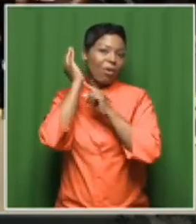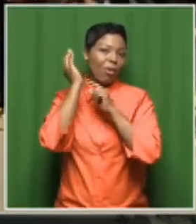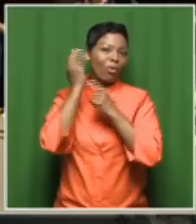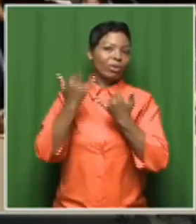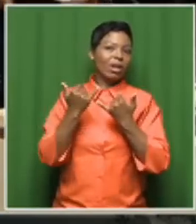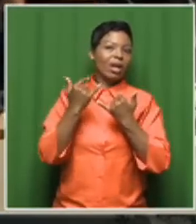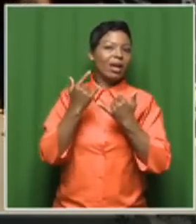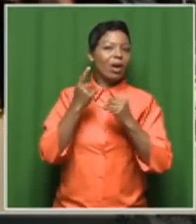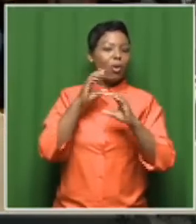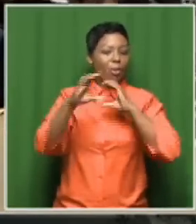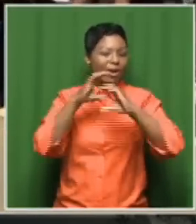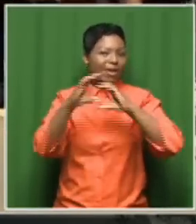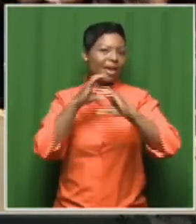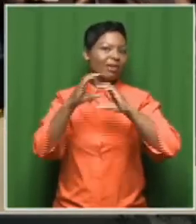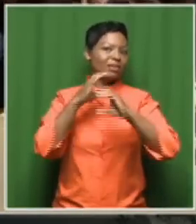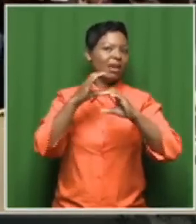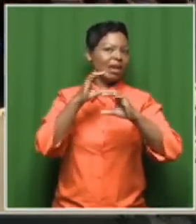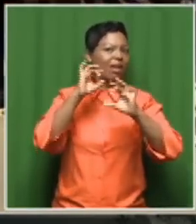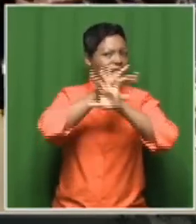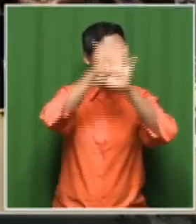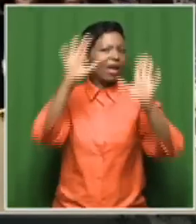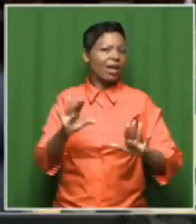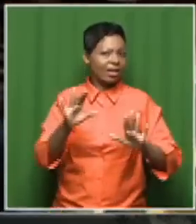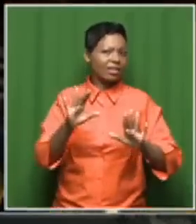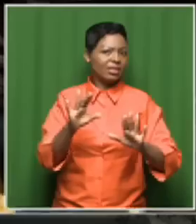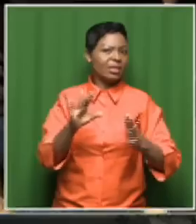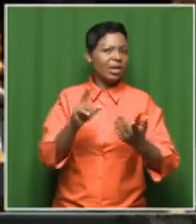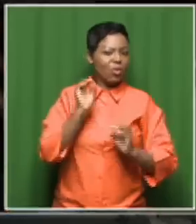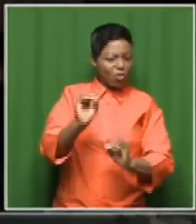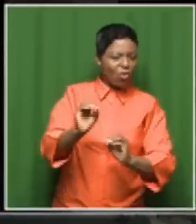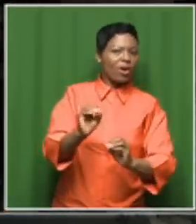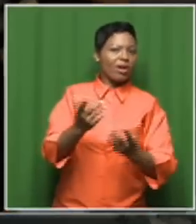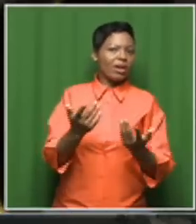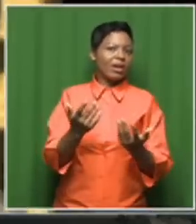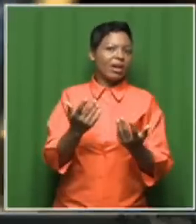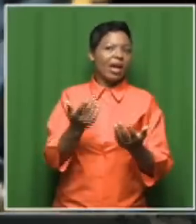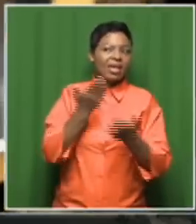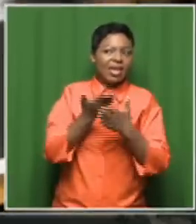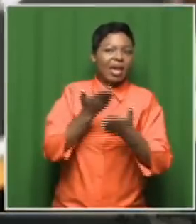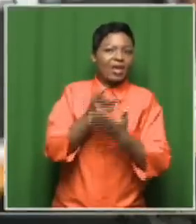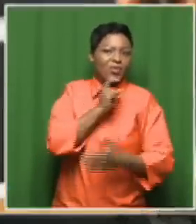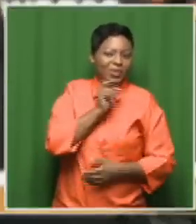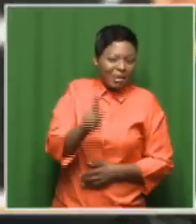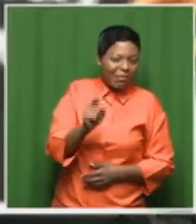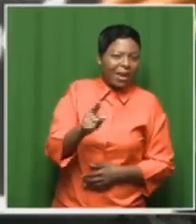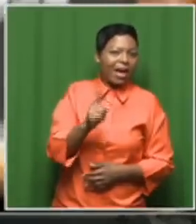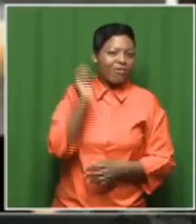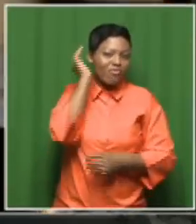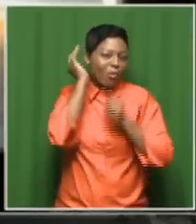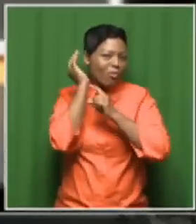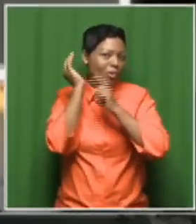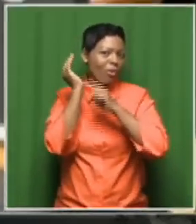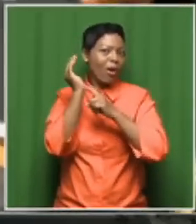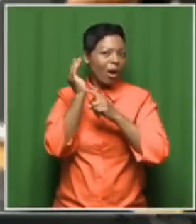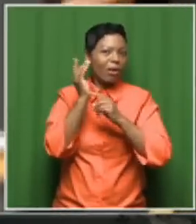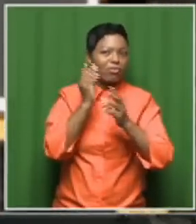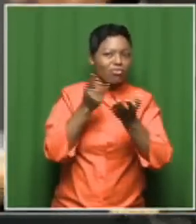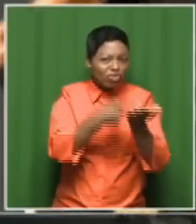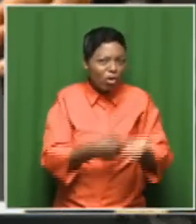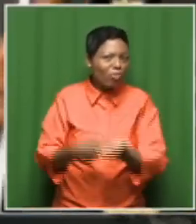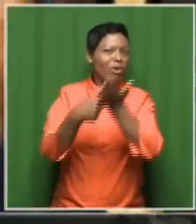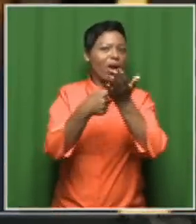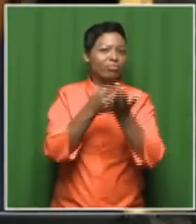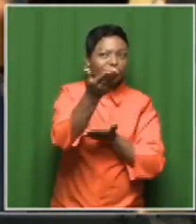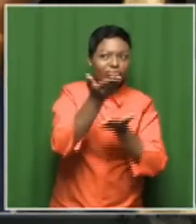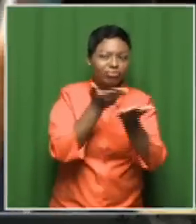used for the workers as well as being used against them. They should start to organize, rather than from the top down with a posh office